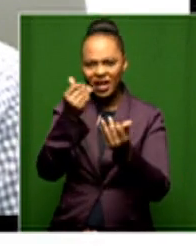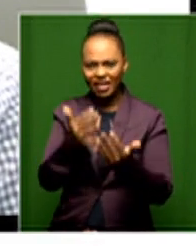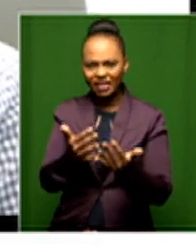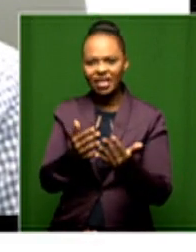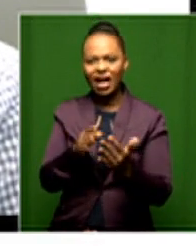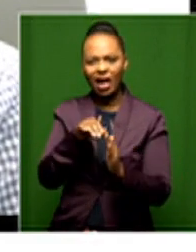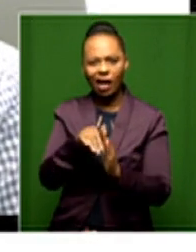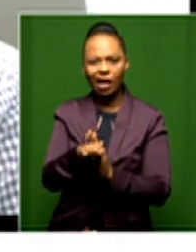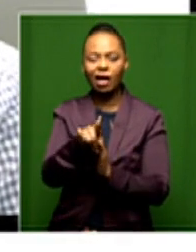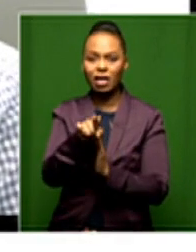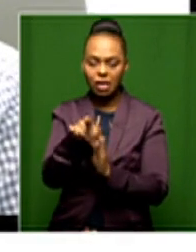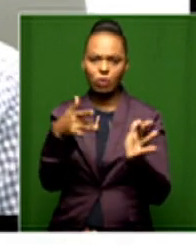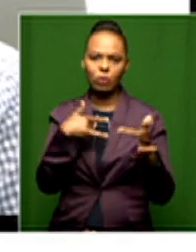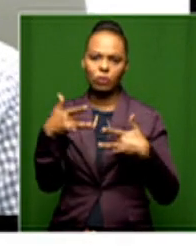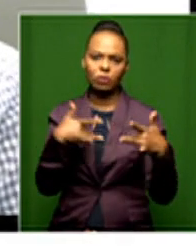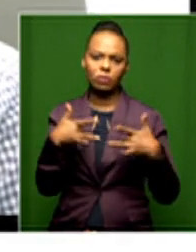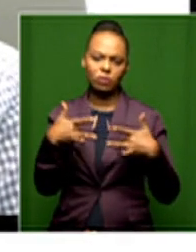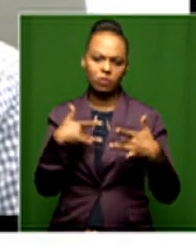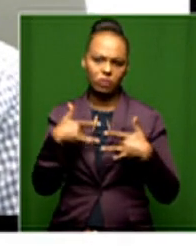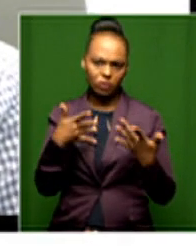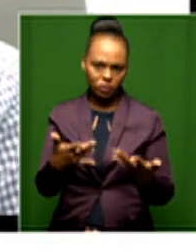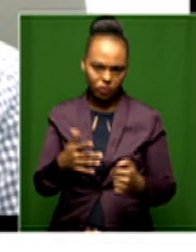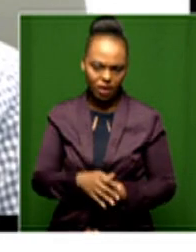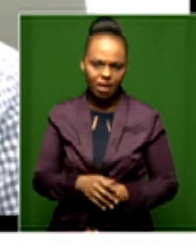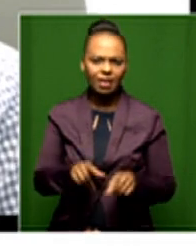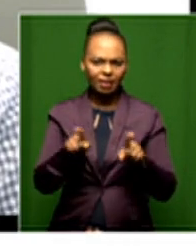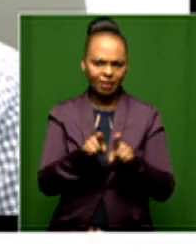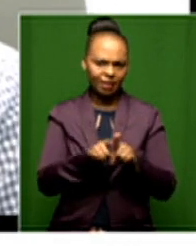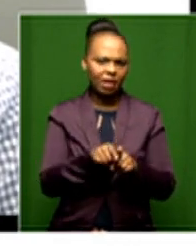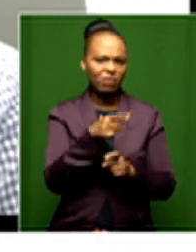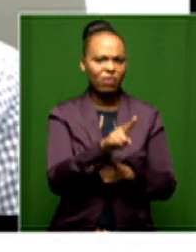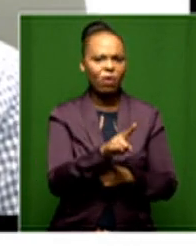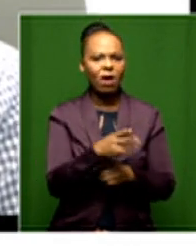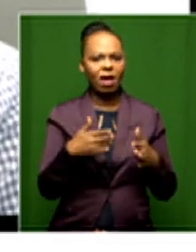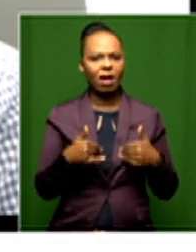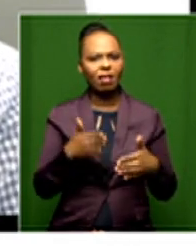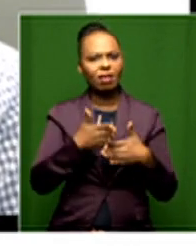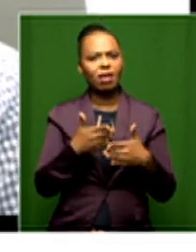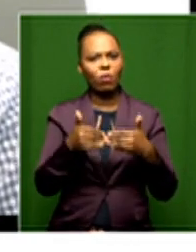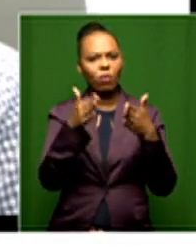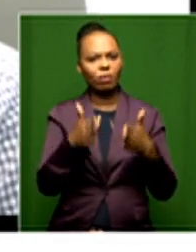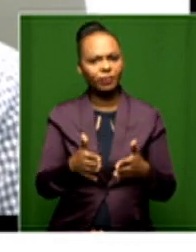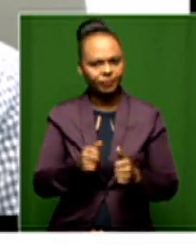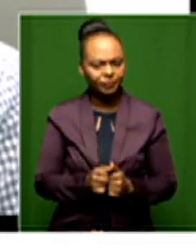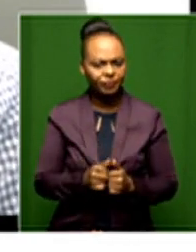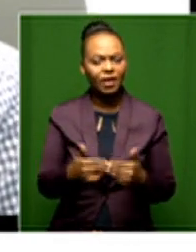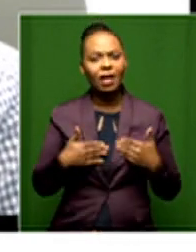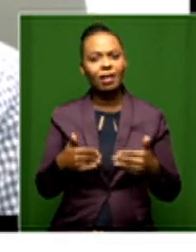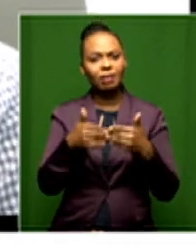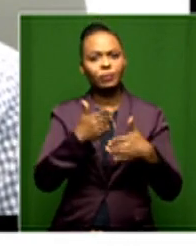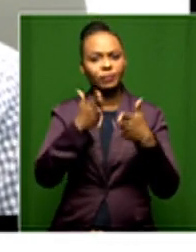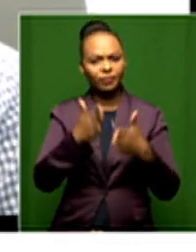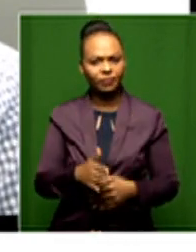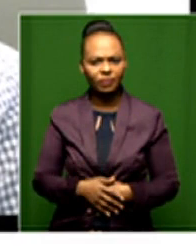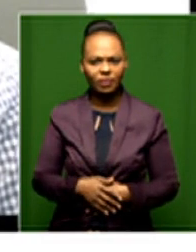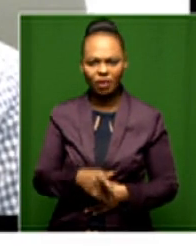worrying, especially for, all of us, but healthcare workers who are putting their life on the line. What is your view on this? Are you confident about